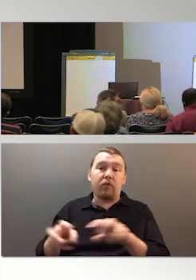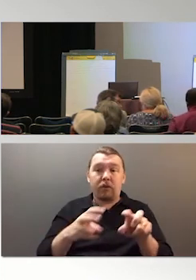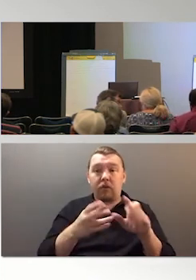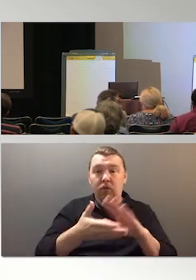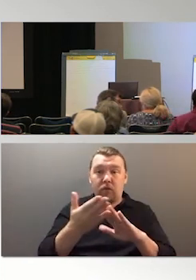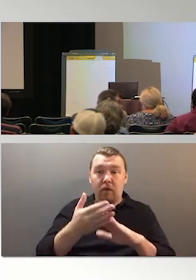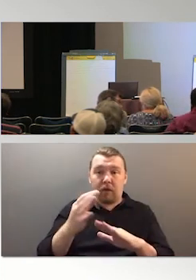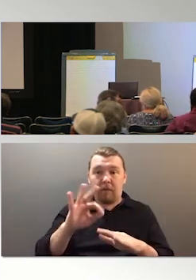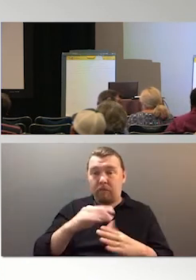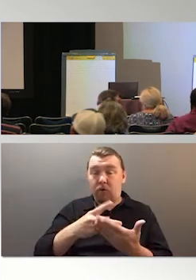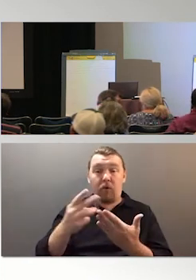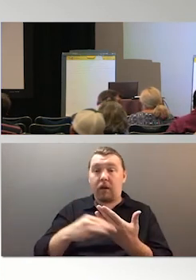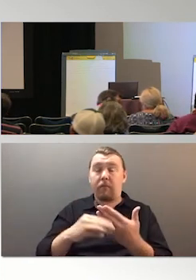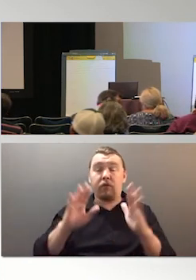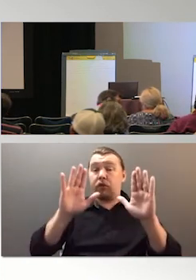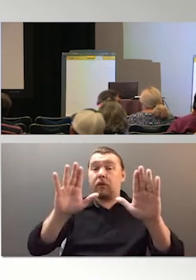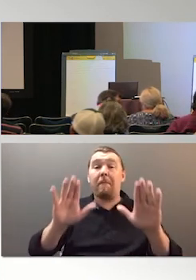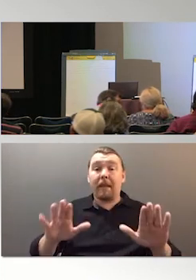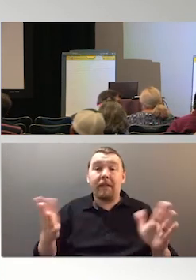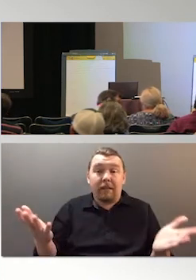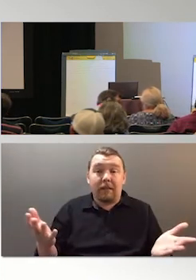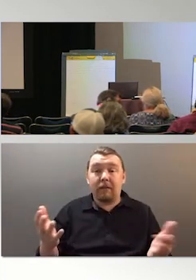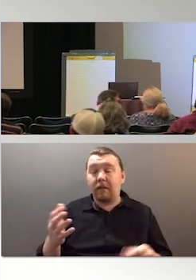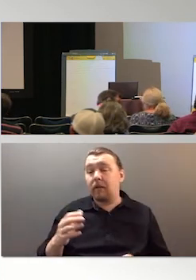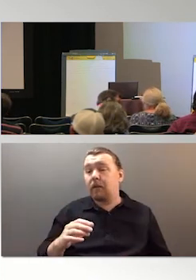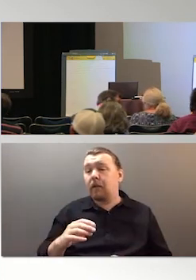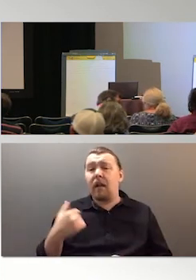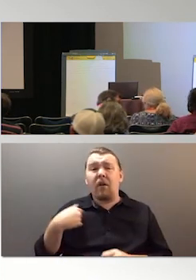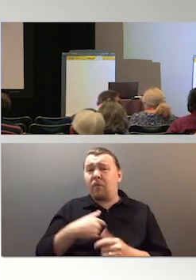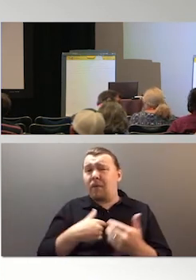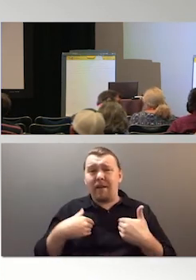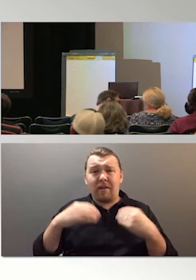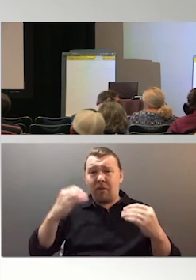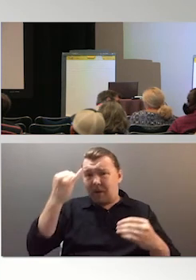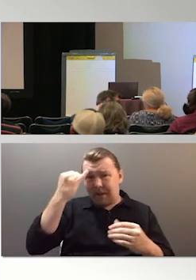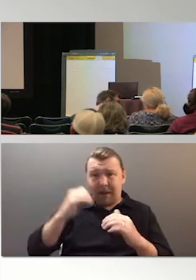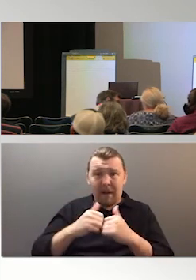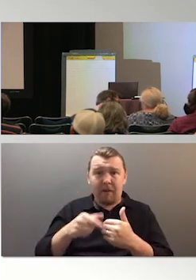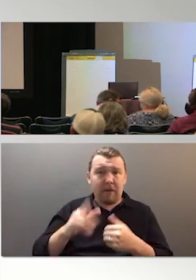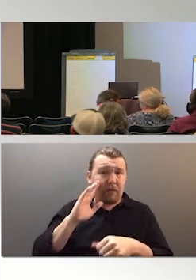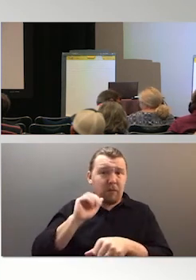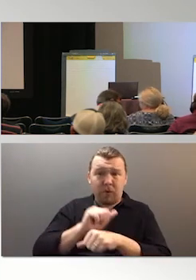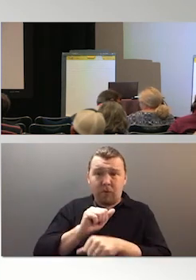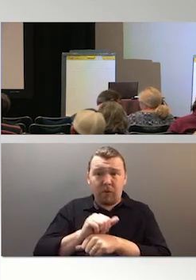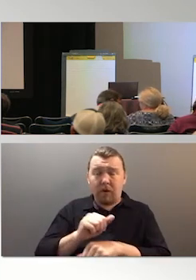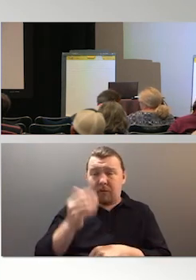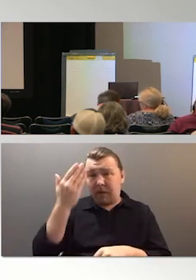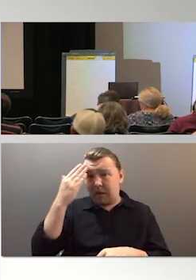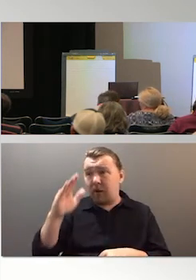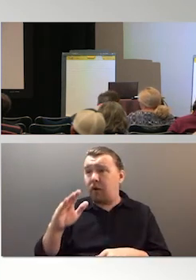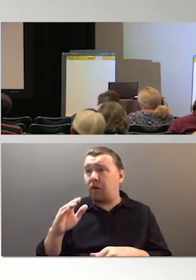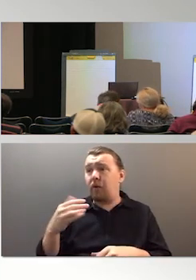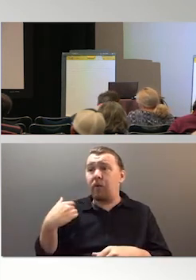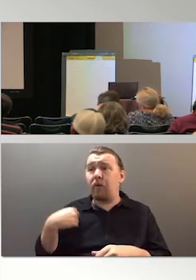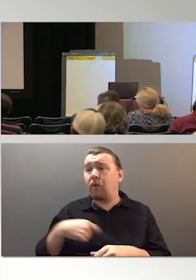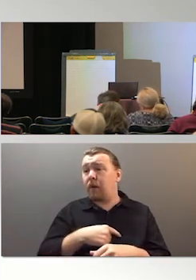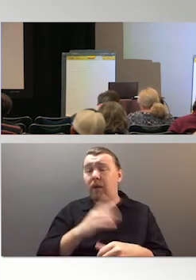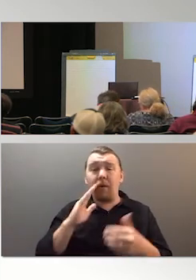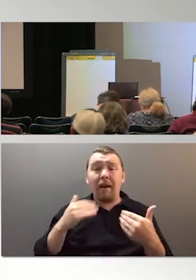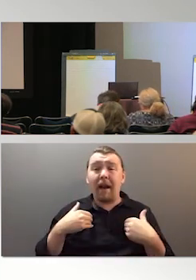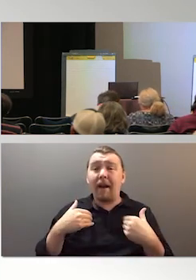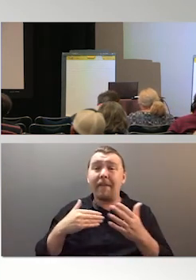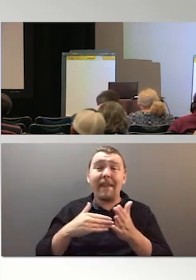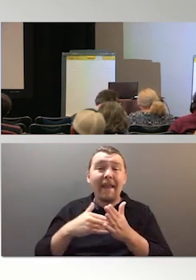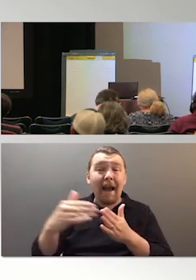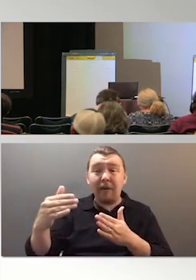like amazing. So it's just awesome. And we had no idea how this was going to work. We didn't know if we were going to have thousands